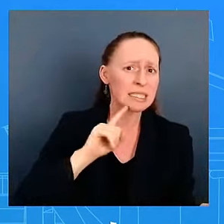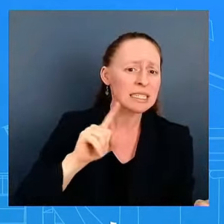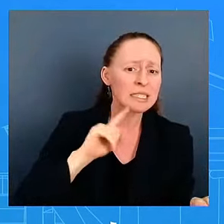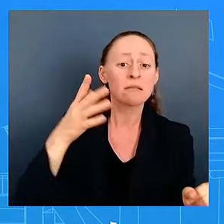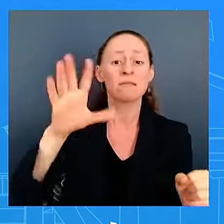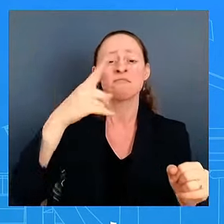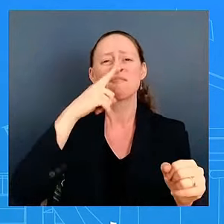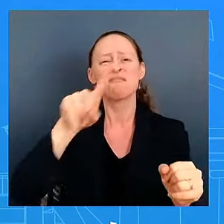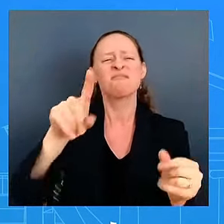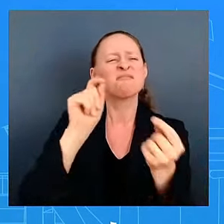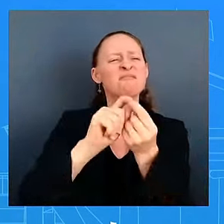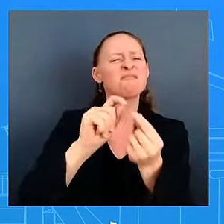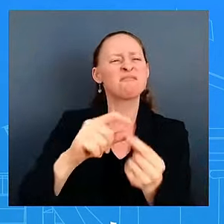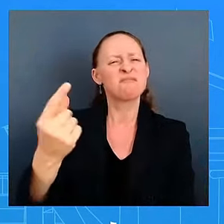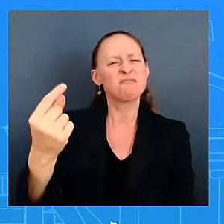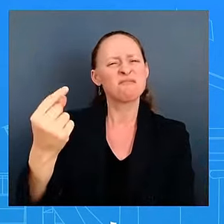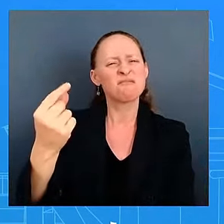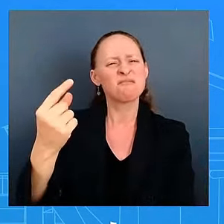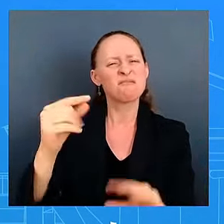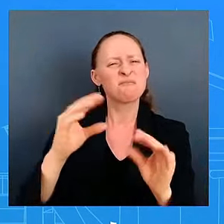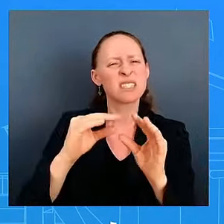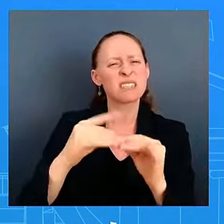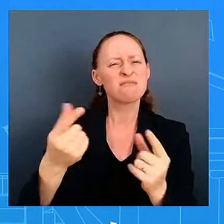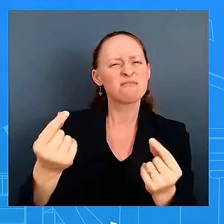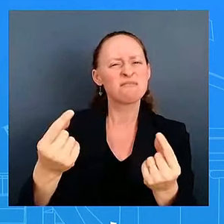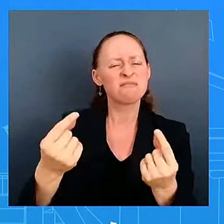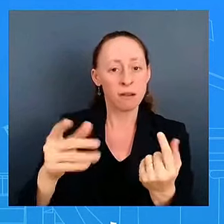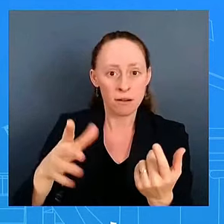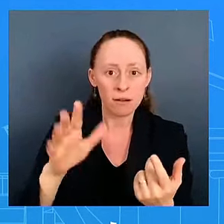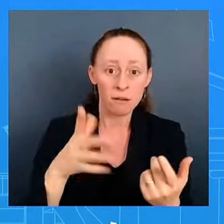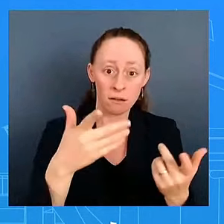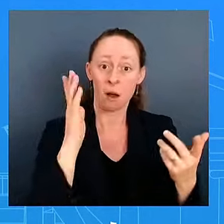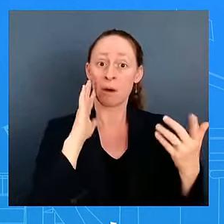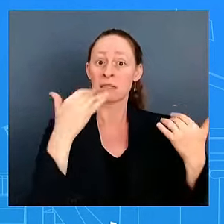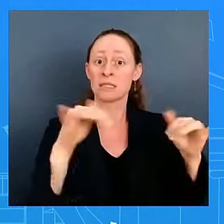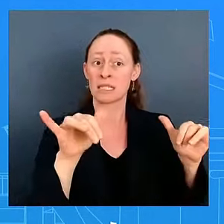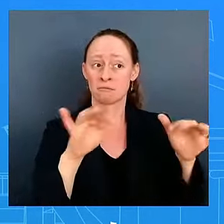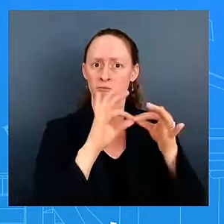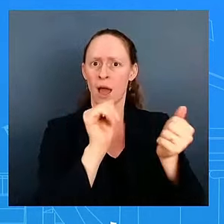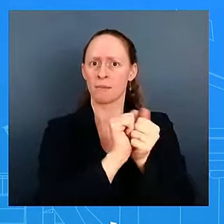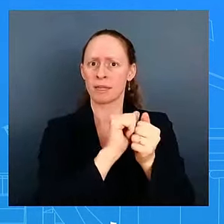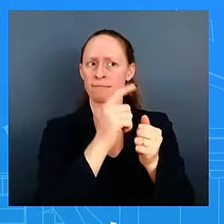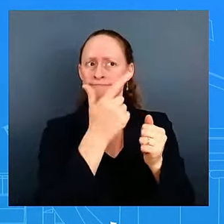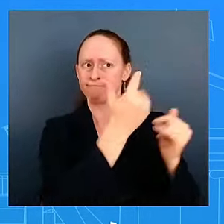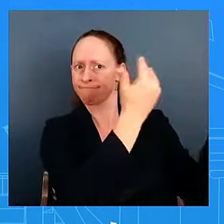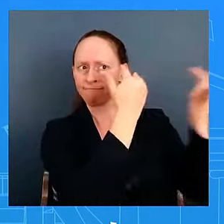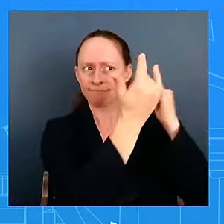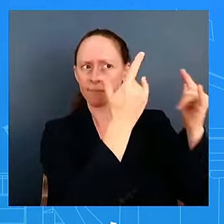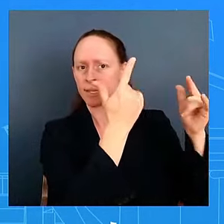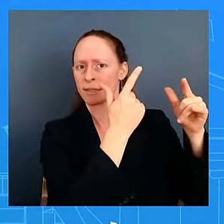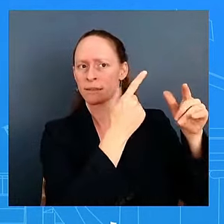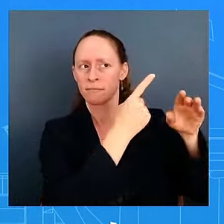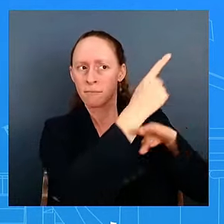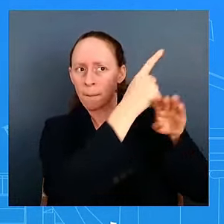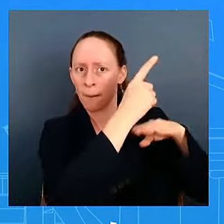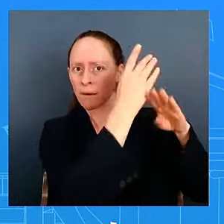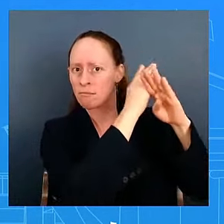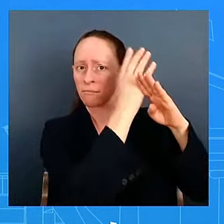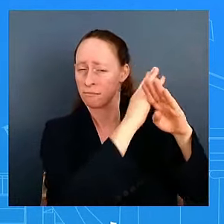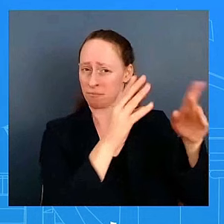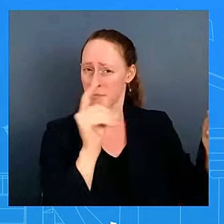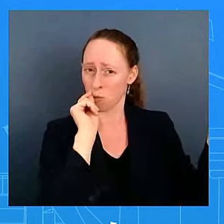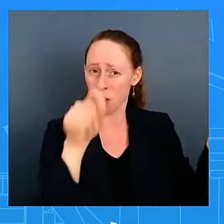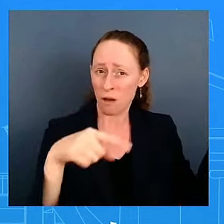air defense for Ukraine, will that come up at all? We will definitely. There will be more air defense that we